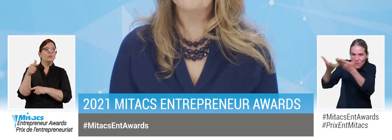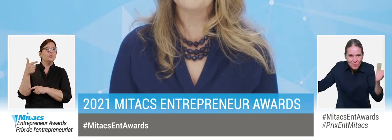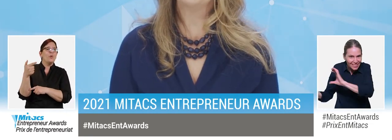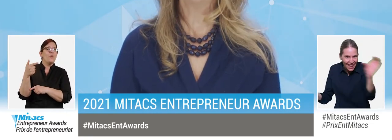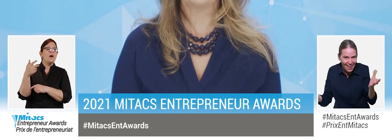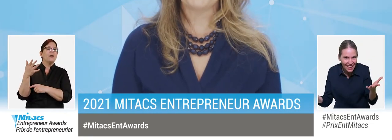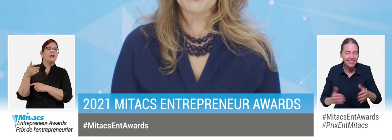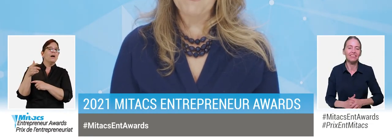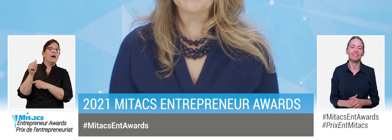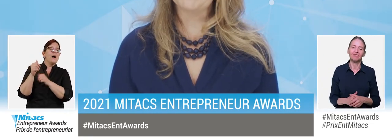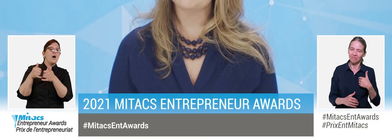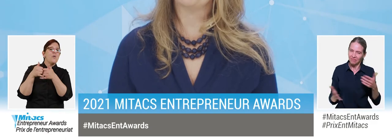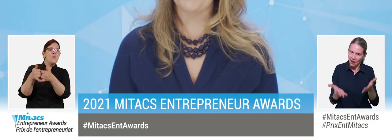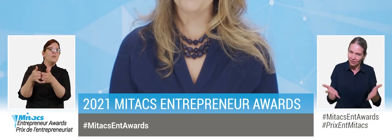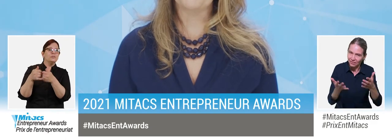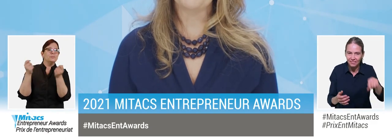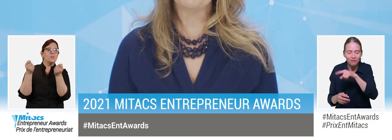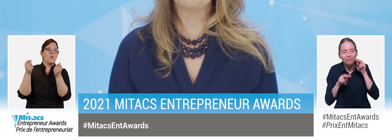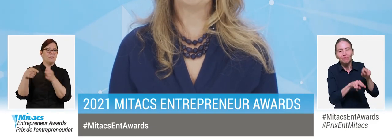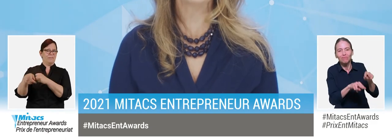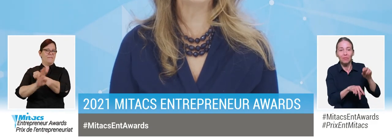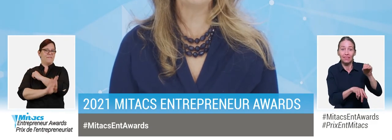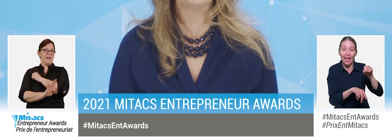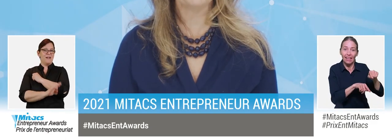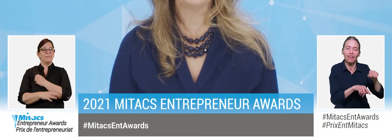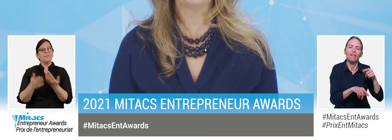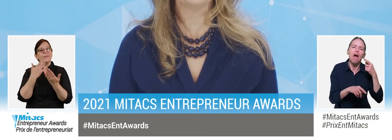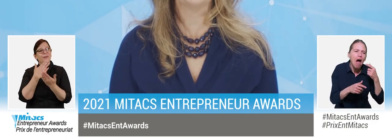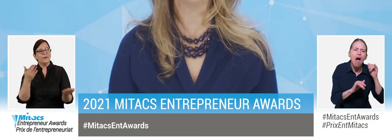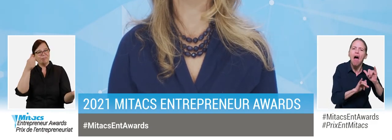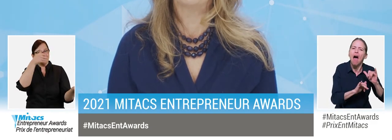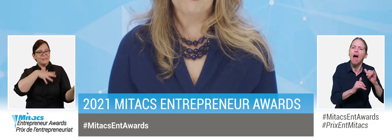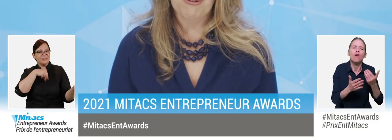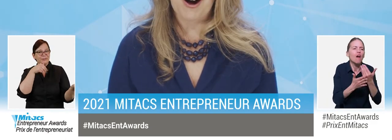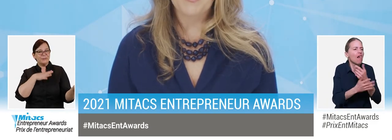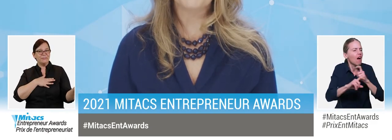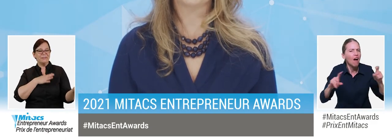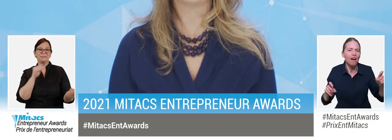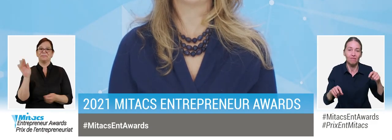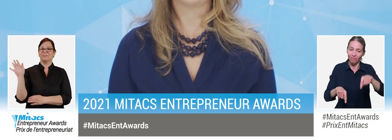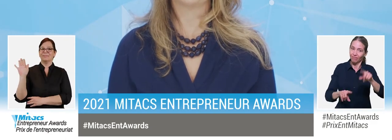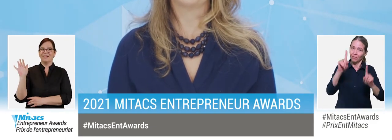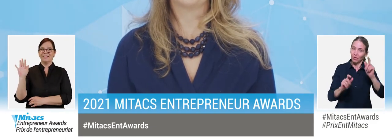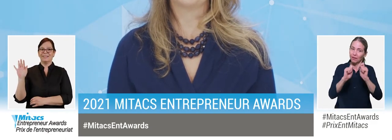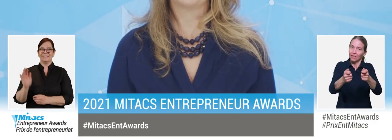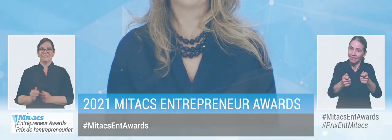Awards ceremony, which is coming this fall. Merci, mesdames et messieurs, et au revoir.